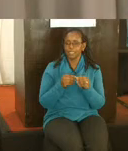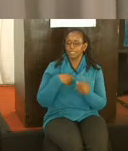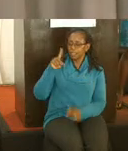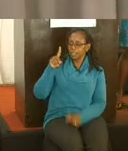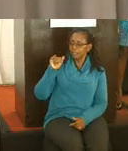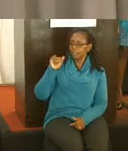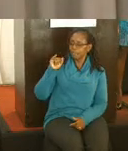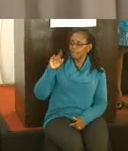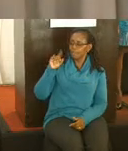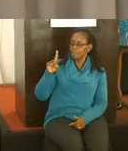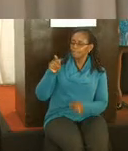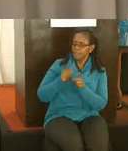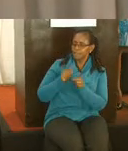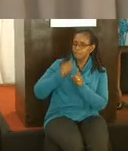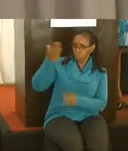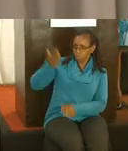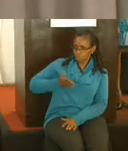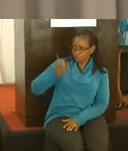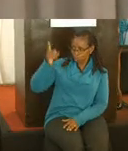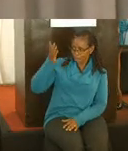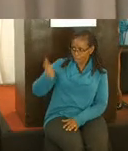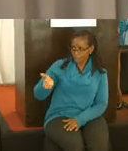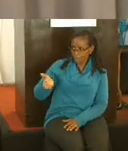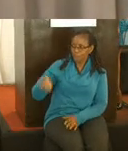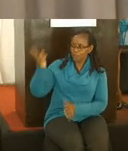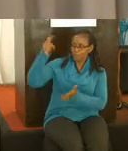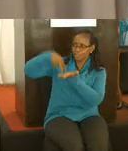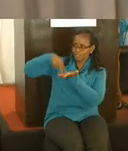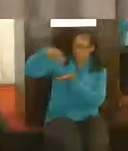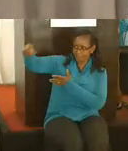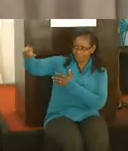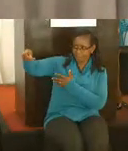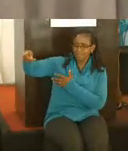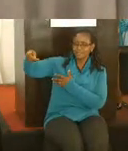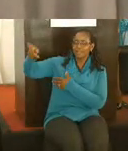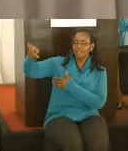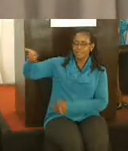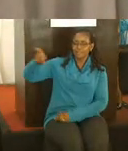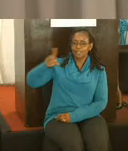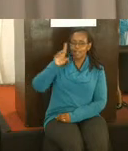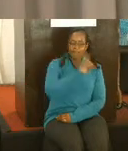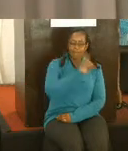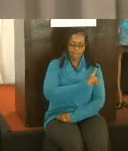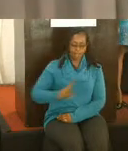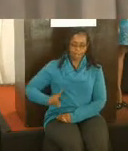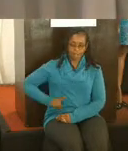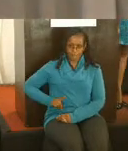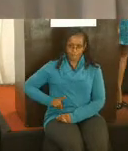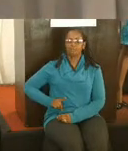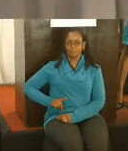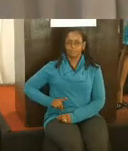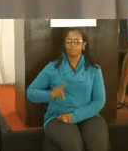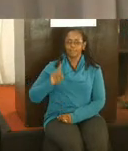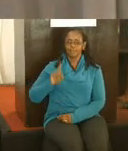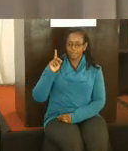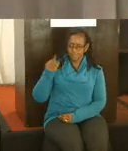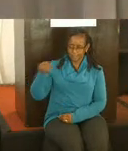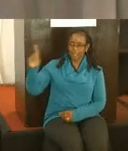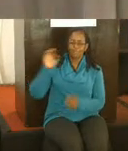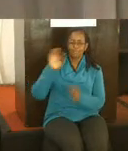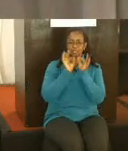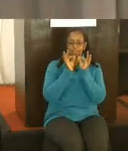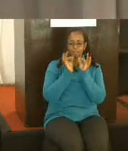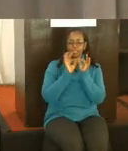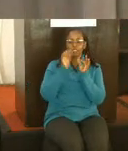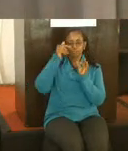you don't mind I will introduce you right now please be upstanding that is David agondoa he's going to be also interpreting